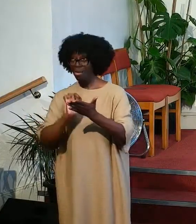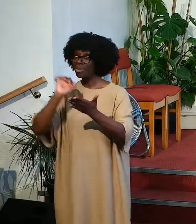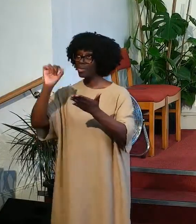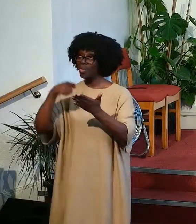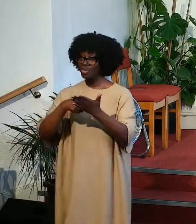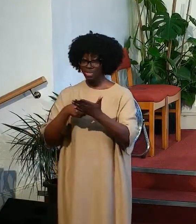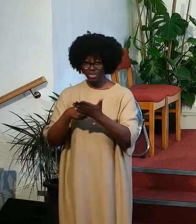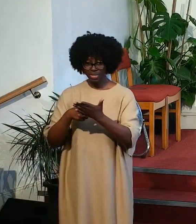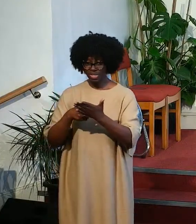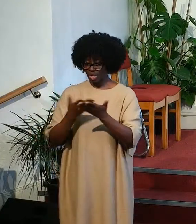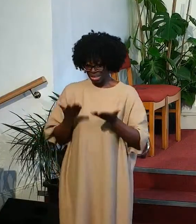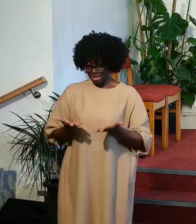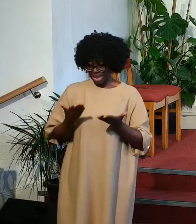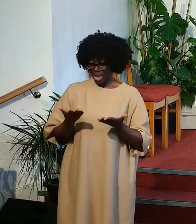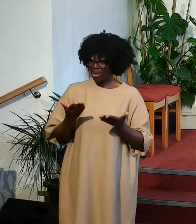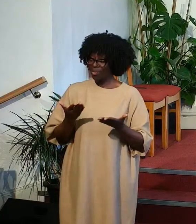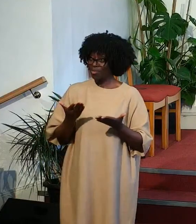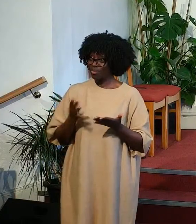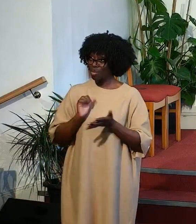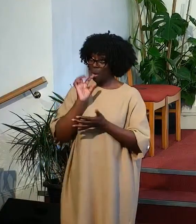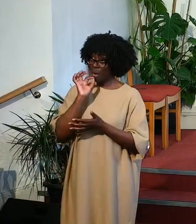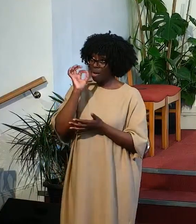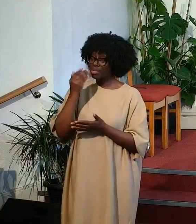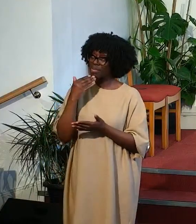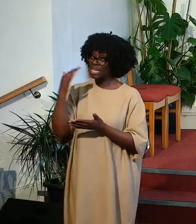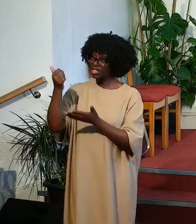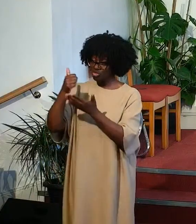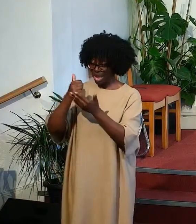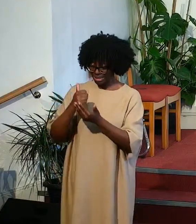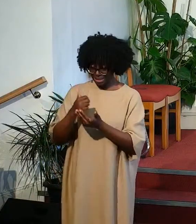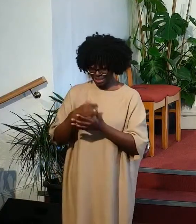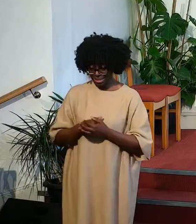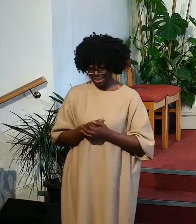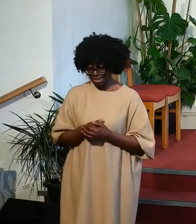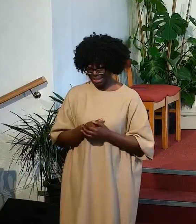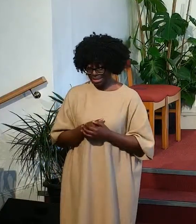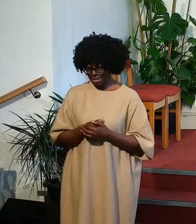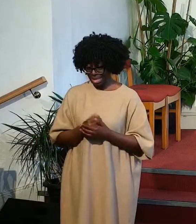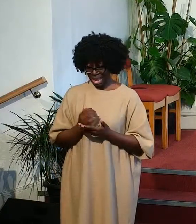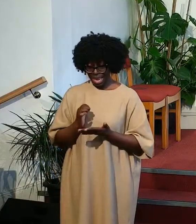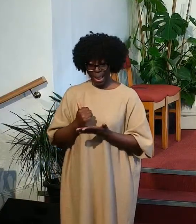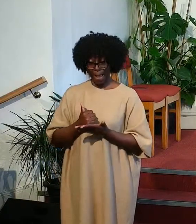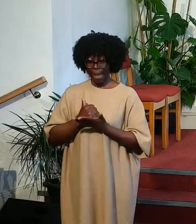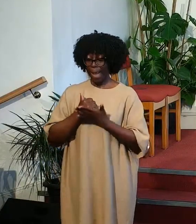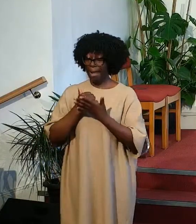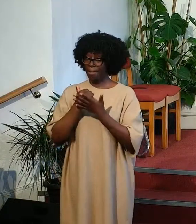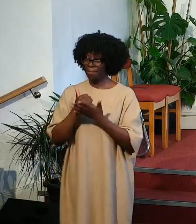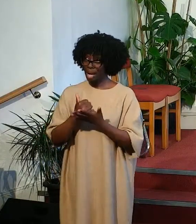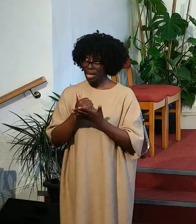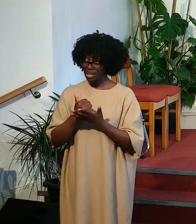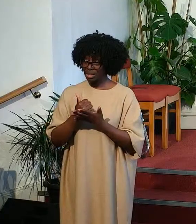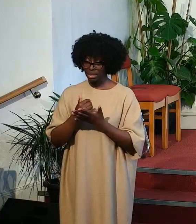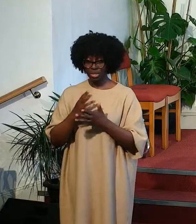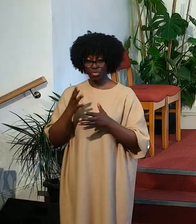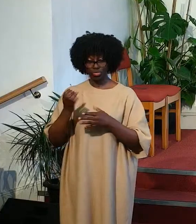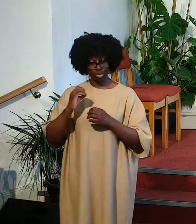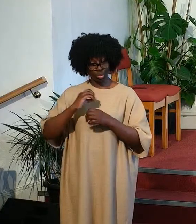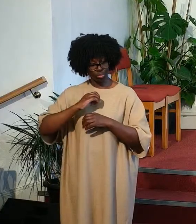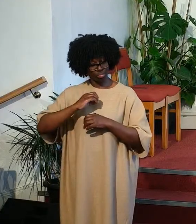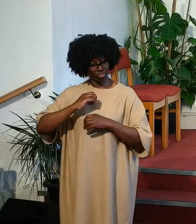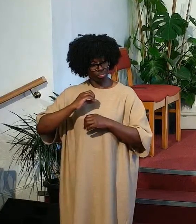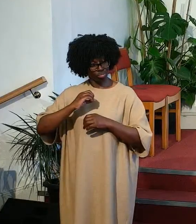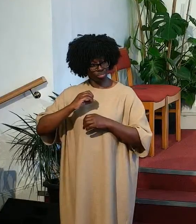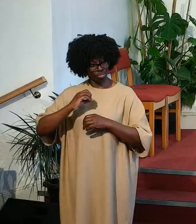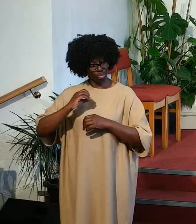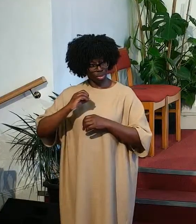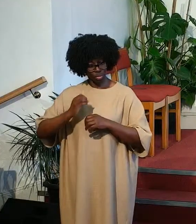You, asking You to give us grace, to restore our minds and our bodies, and to help us to live for